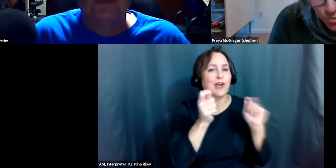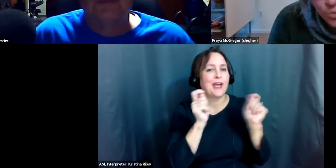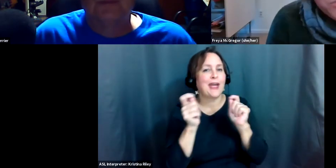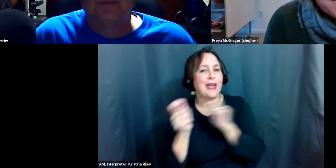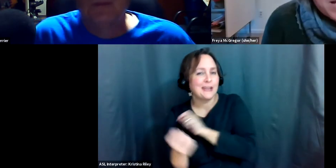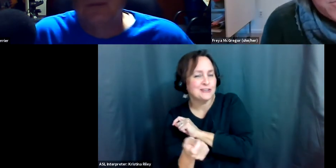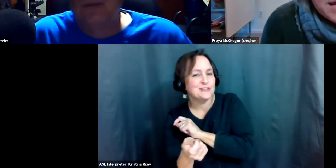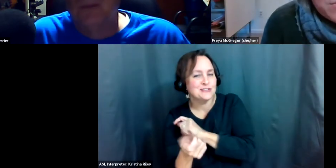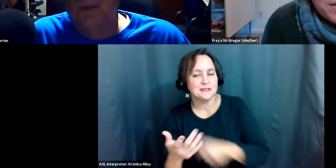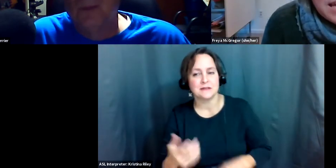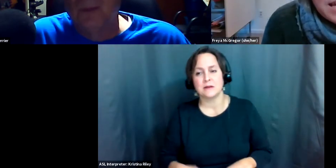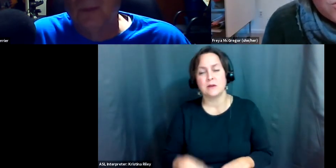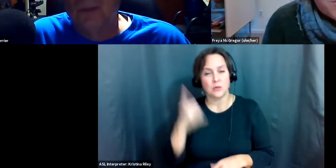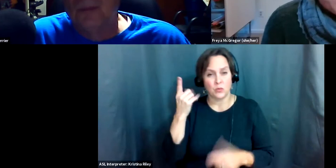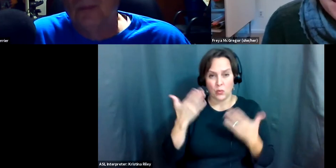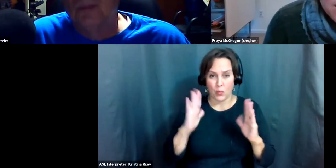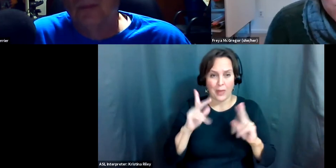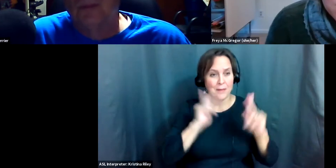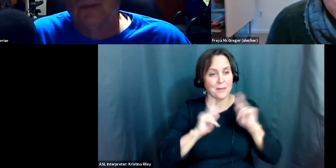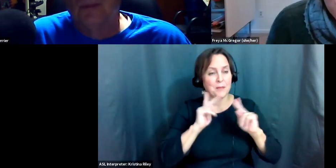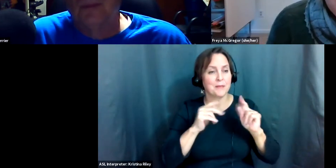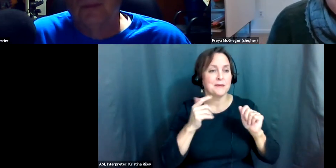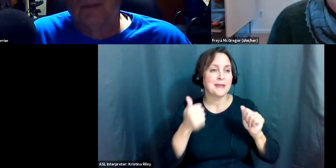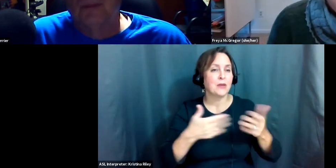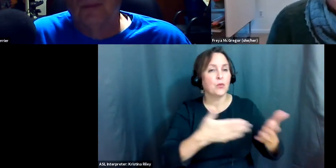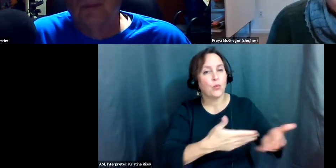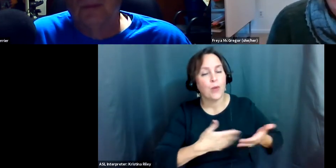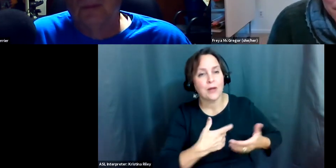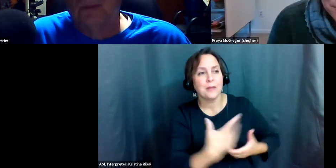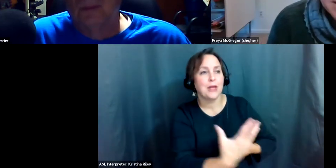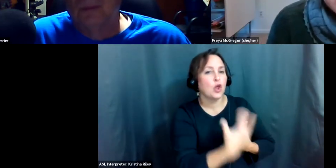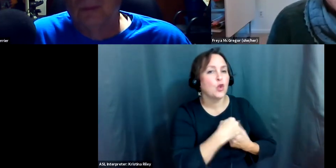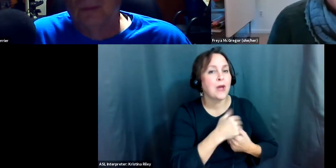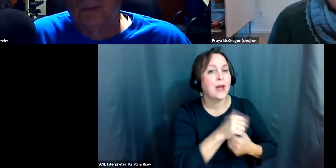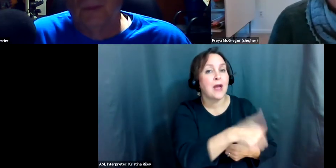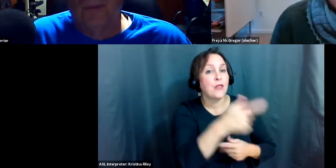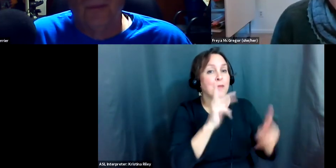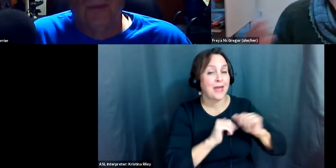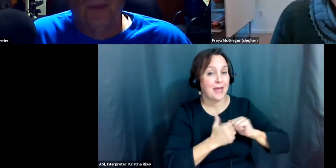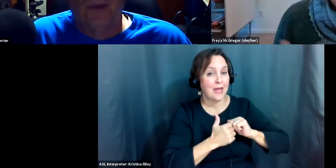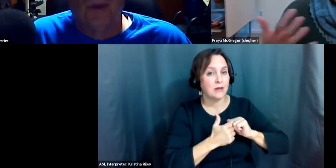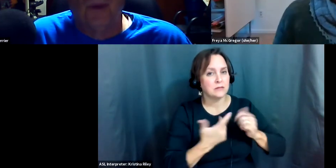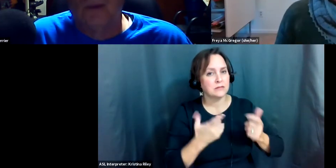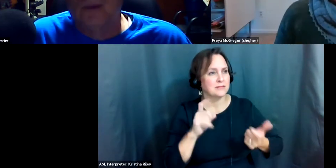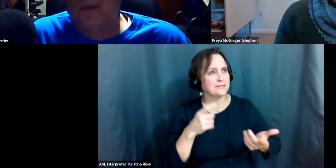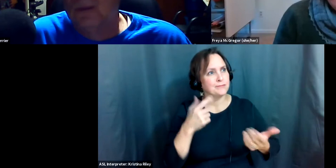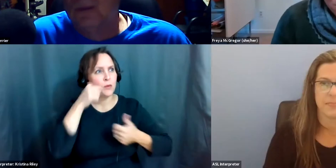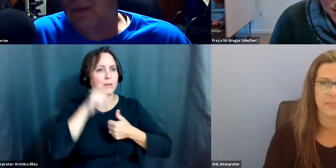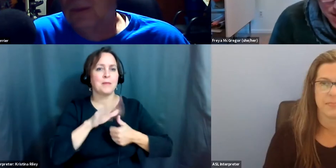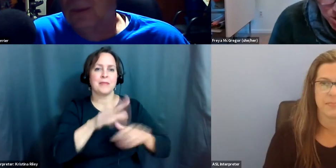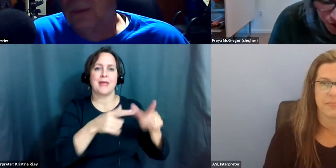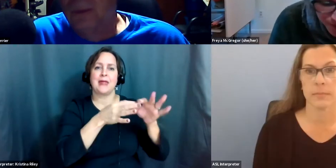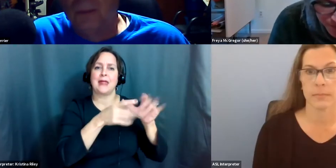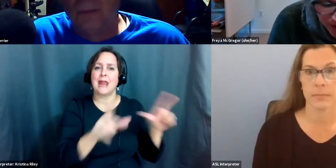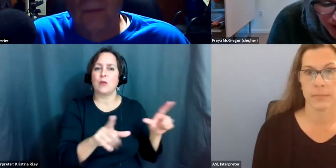and one way that people can be welcoming and inclusive of, of other people is, is to be mindful of the language choices that they